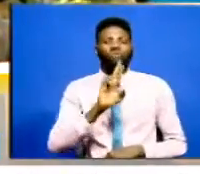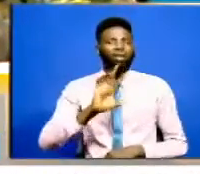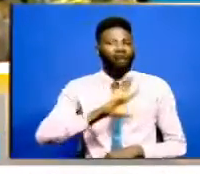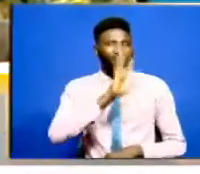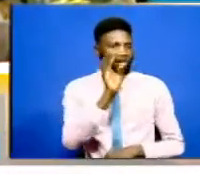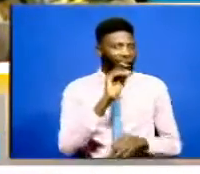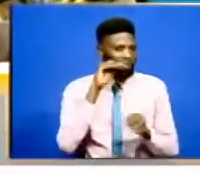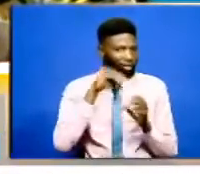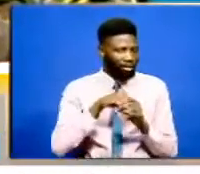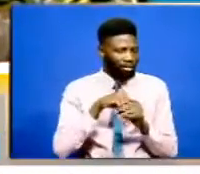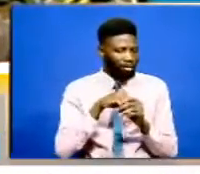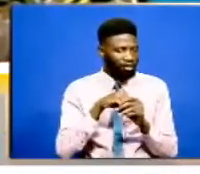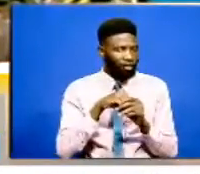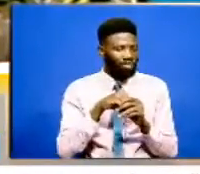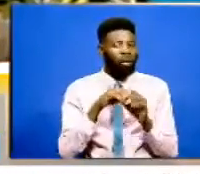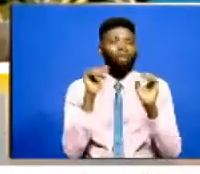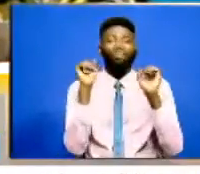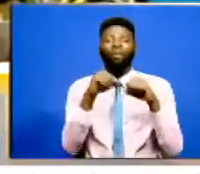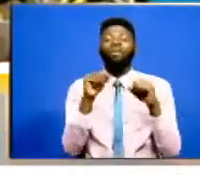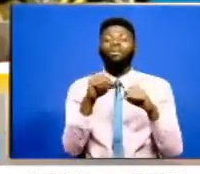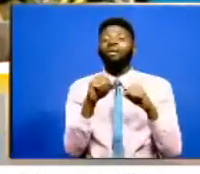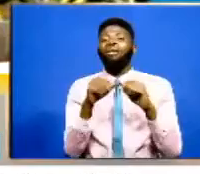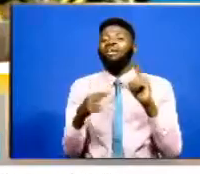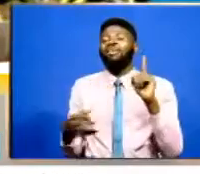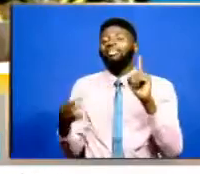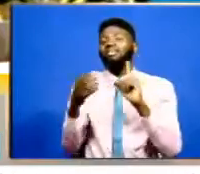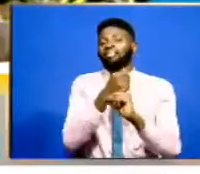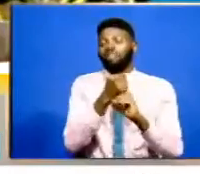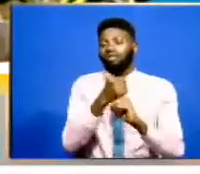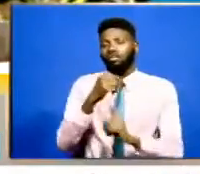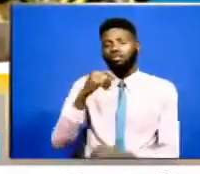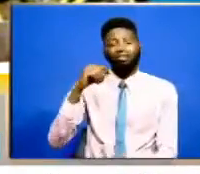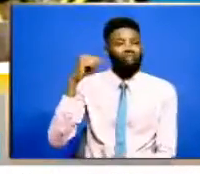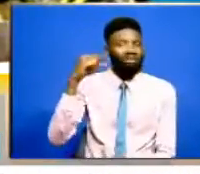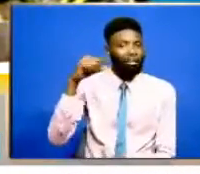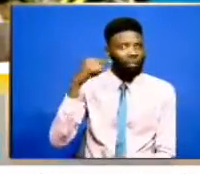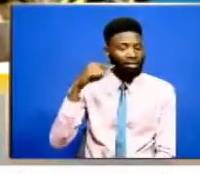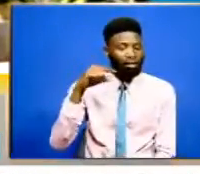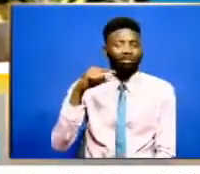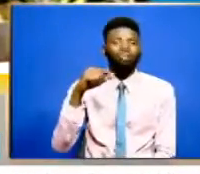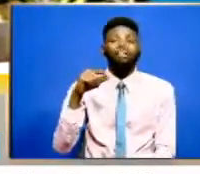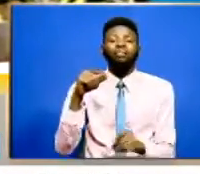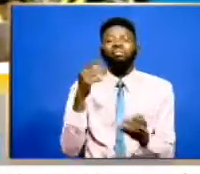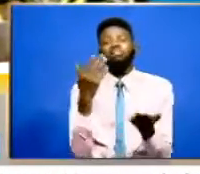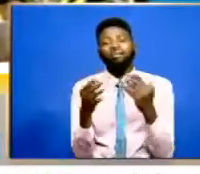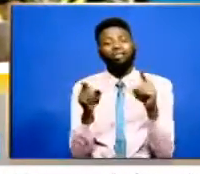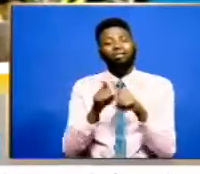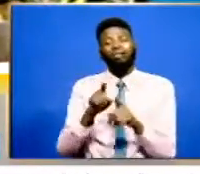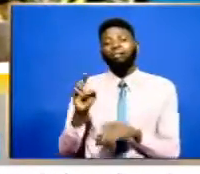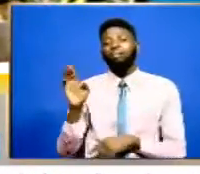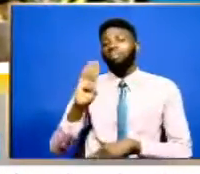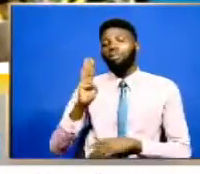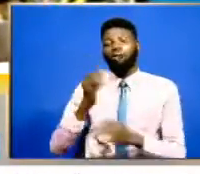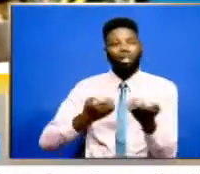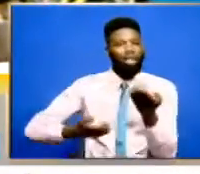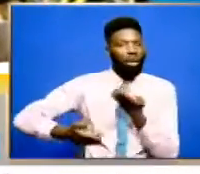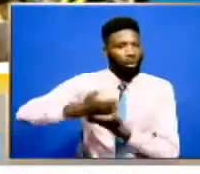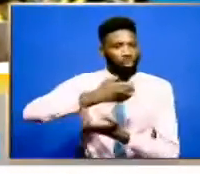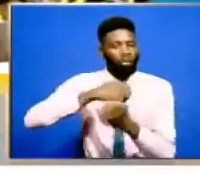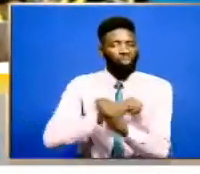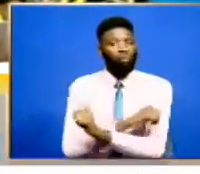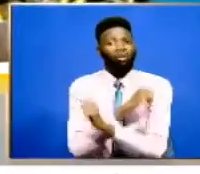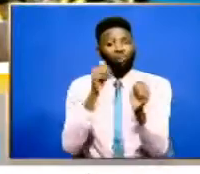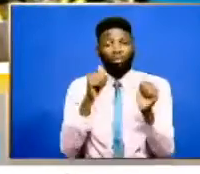Africa to actually achieve a green and perhaps a blue economy well? Because looking